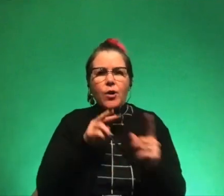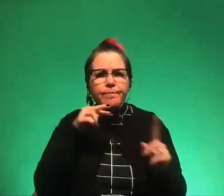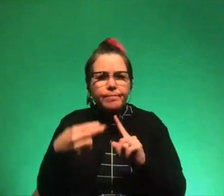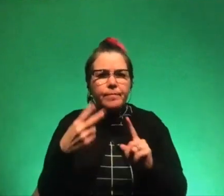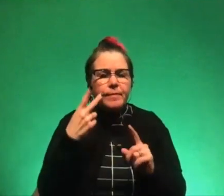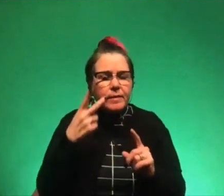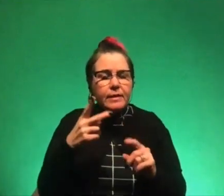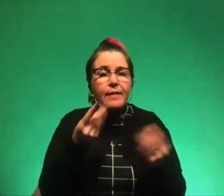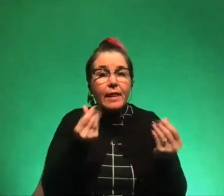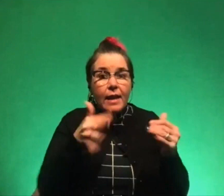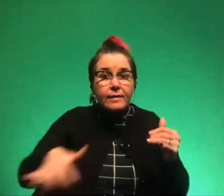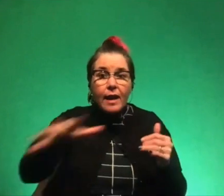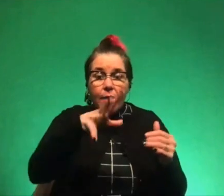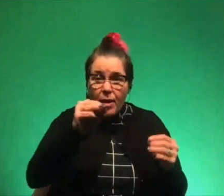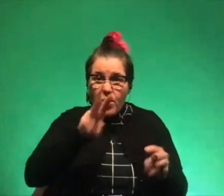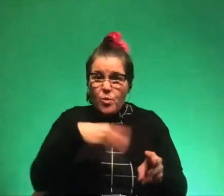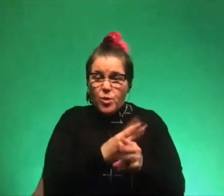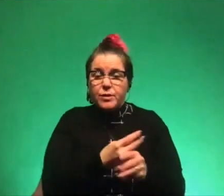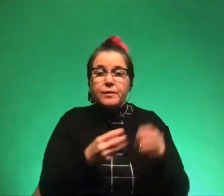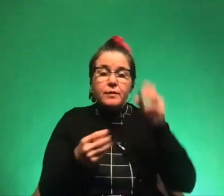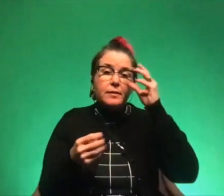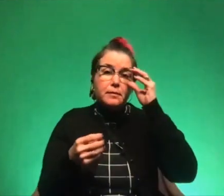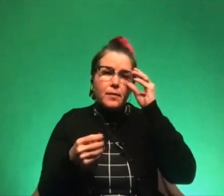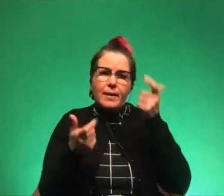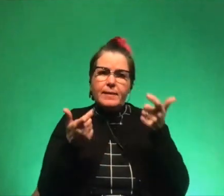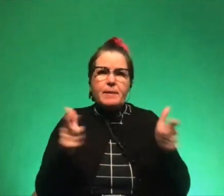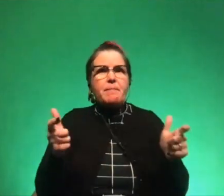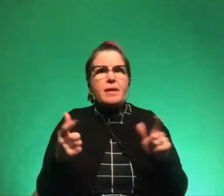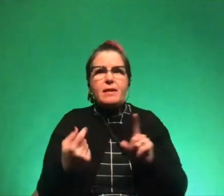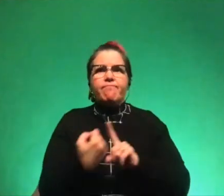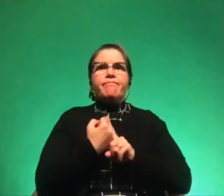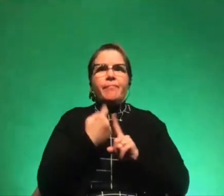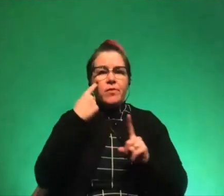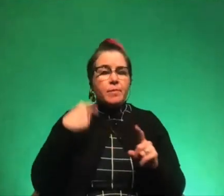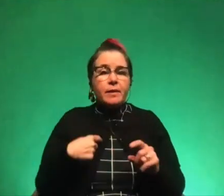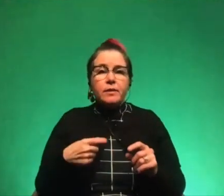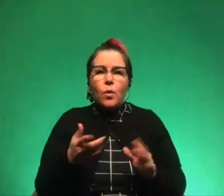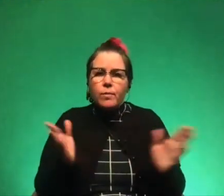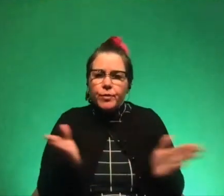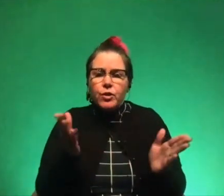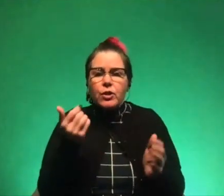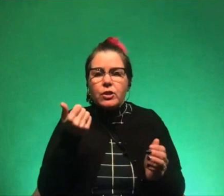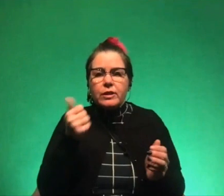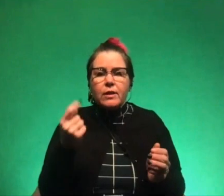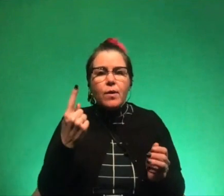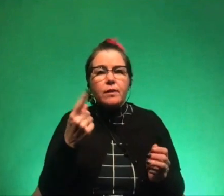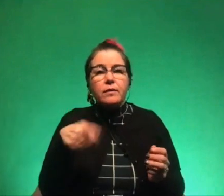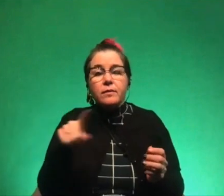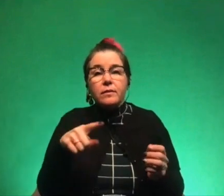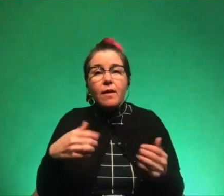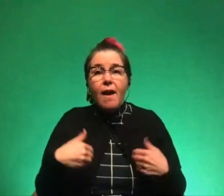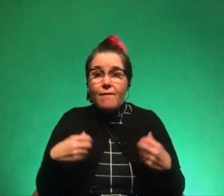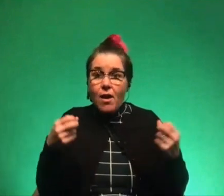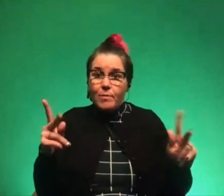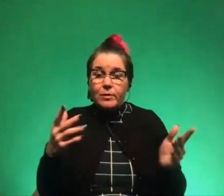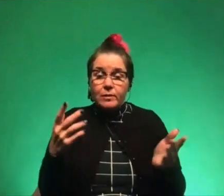world. And so like, that's definitely the biggest thing I've got from it. And so I'd encourage anyone, you know, if you have the opportunity